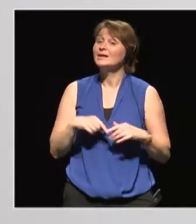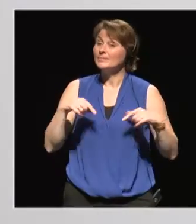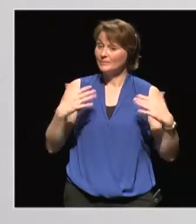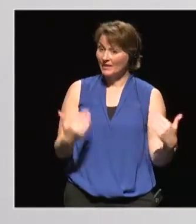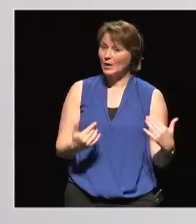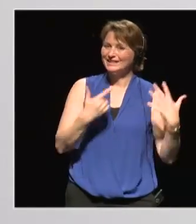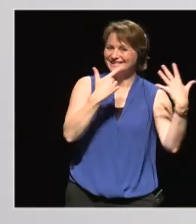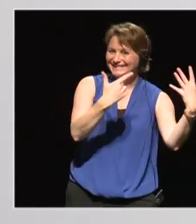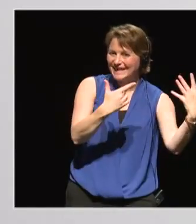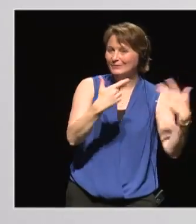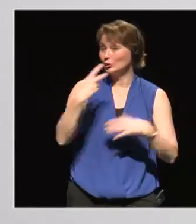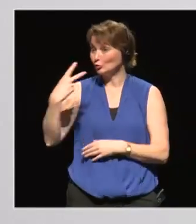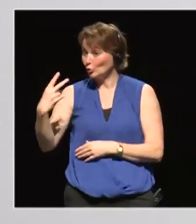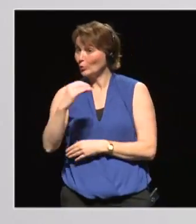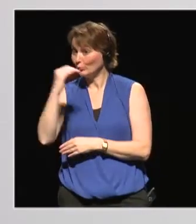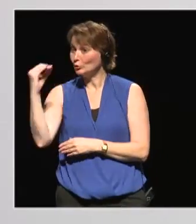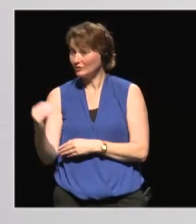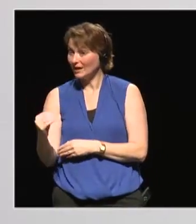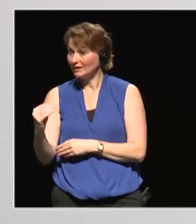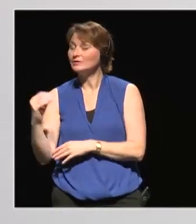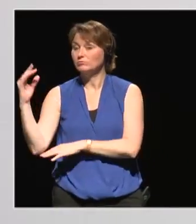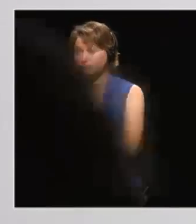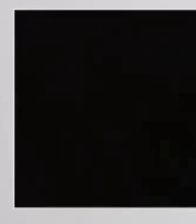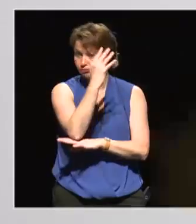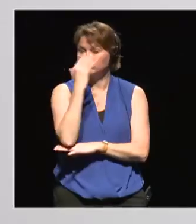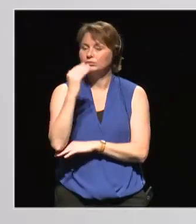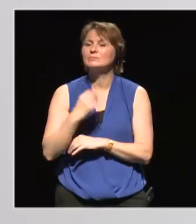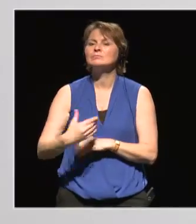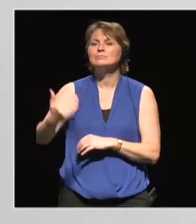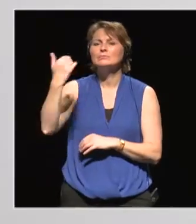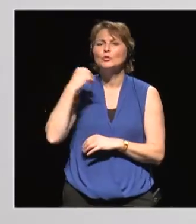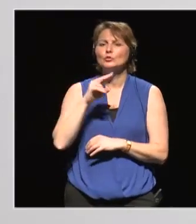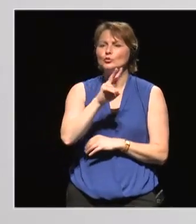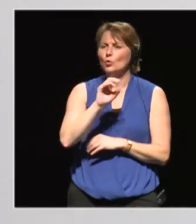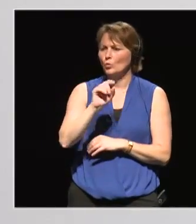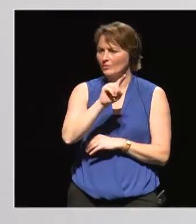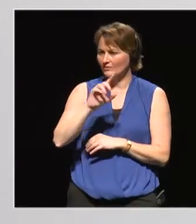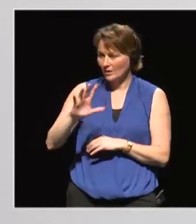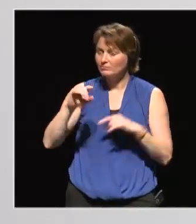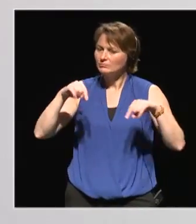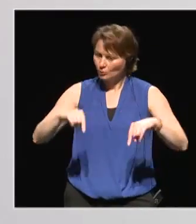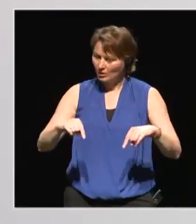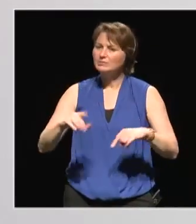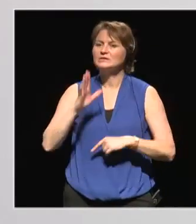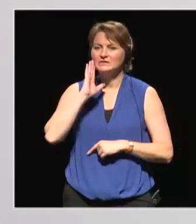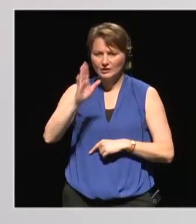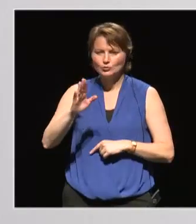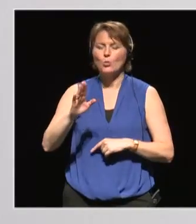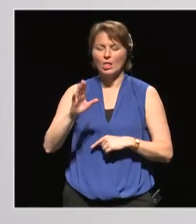is under forest cover. In 2009, at COP15, we made a pledge that we will be carbon neutral for all time to